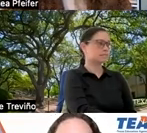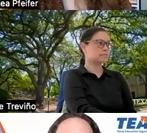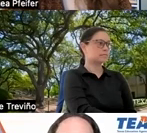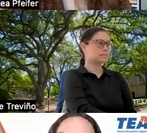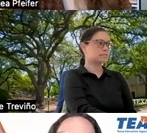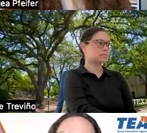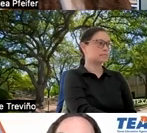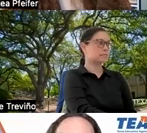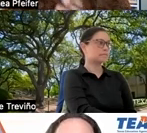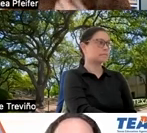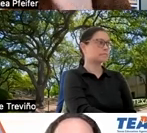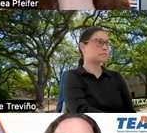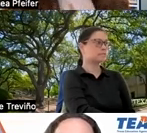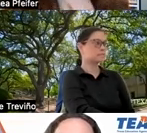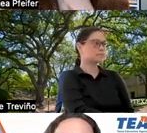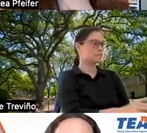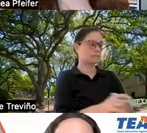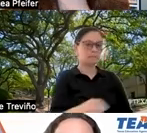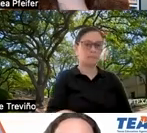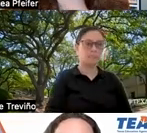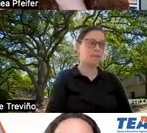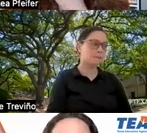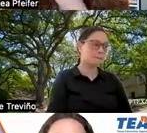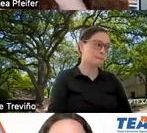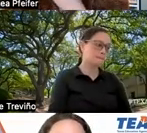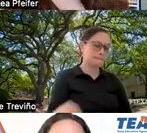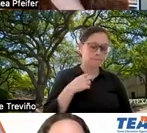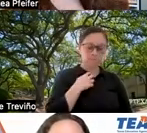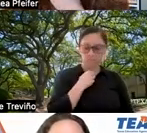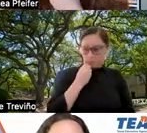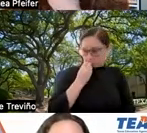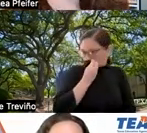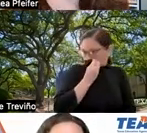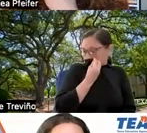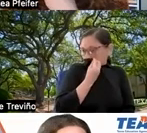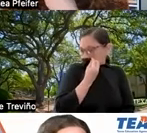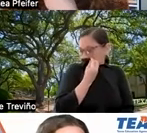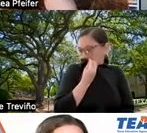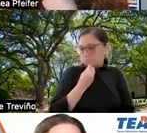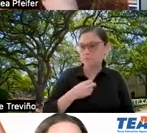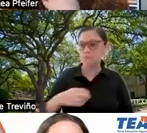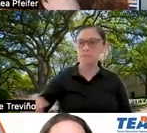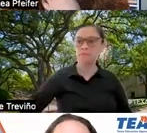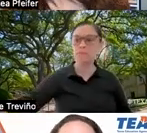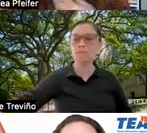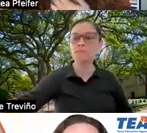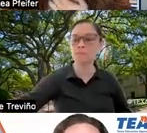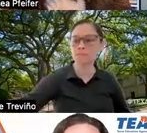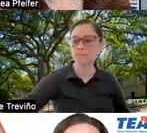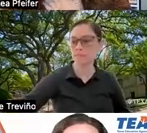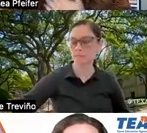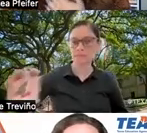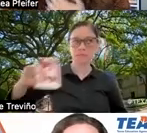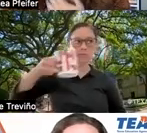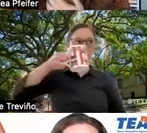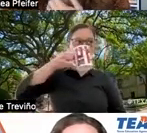before we turn to strategic planning, I'm going to ask Megan Schneider, our Interagency Director for Early Childhood Support, to conduct a